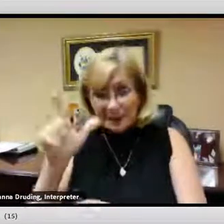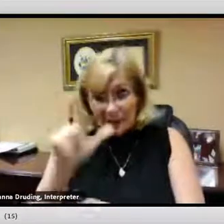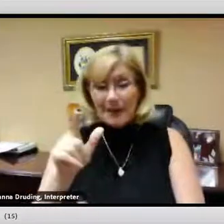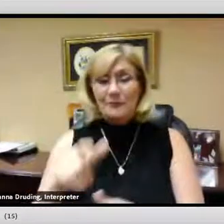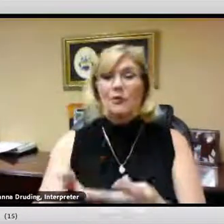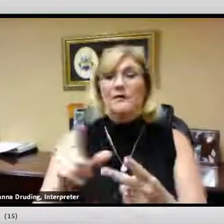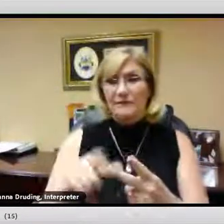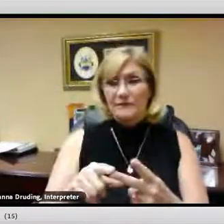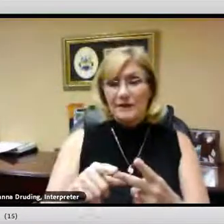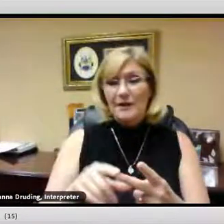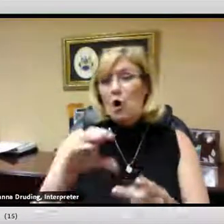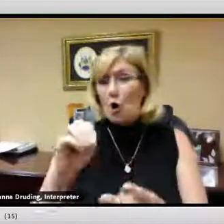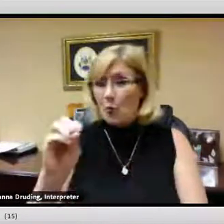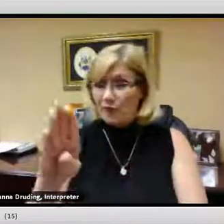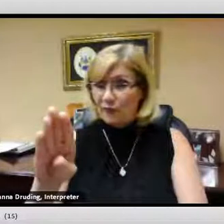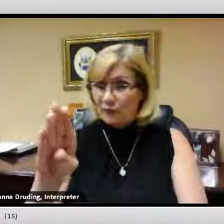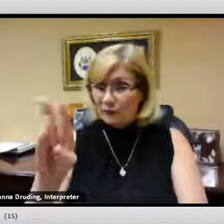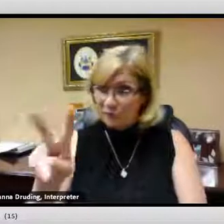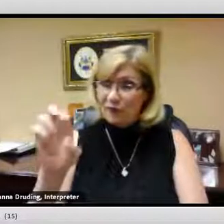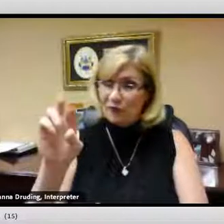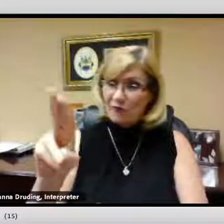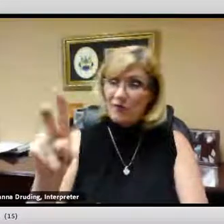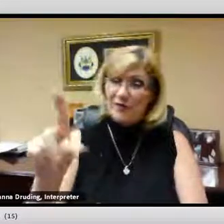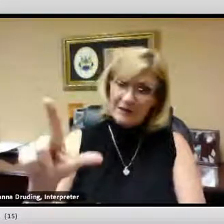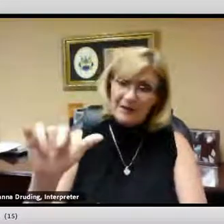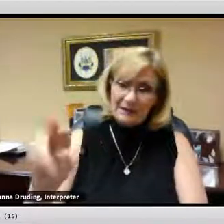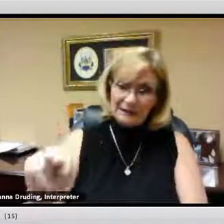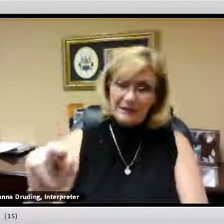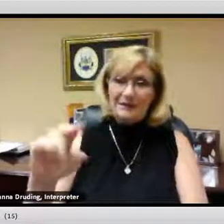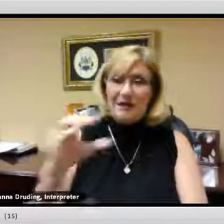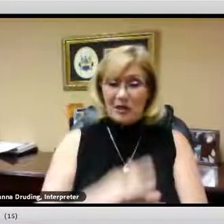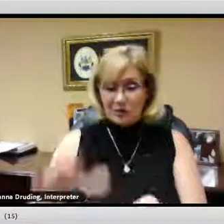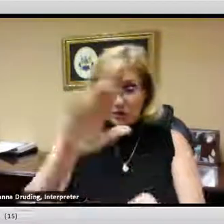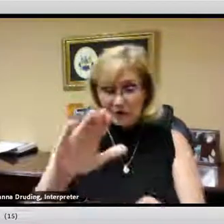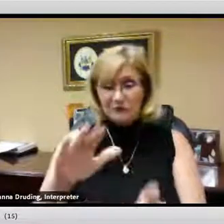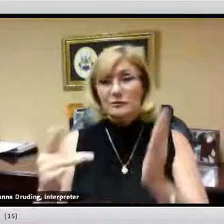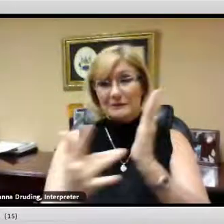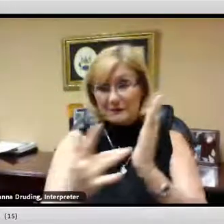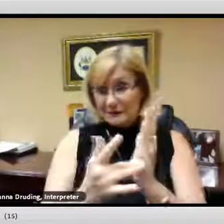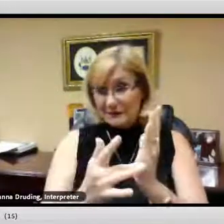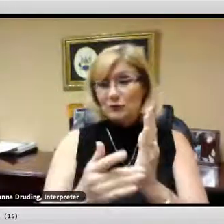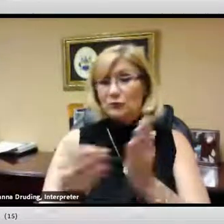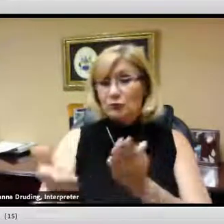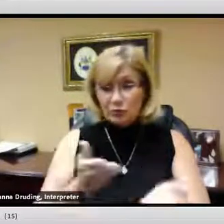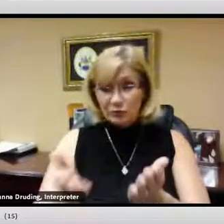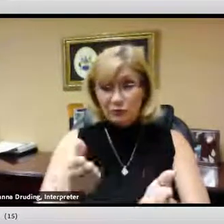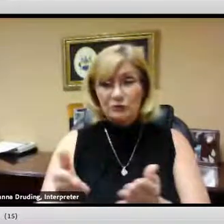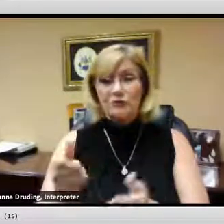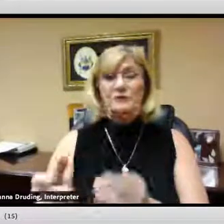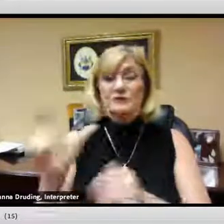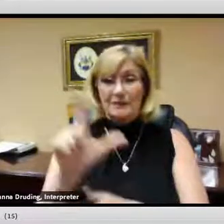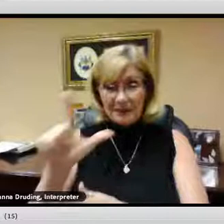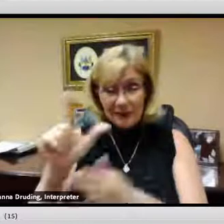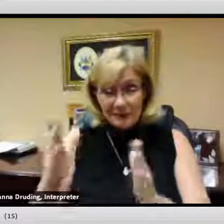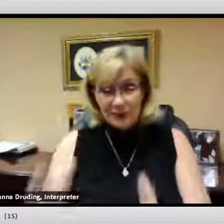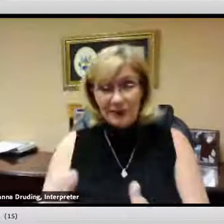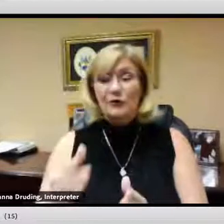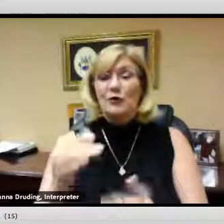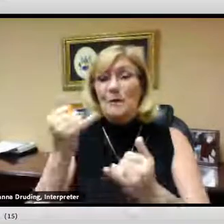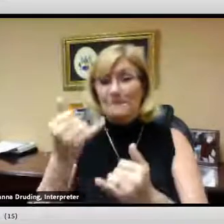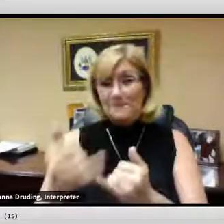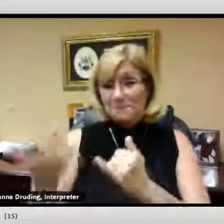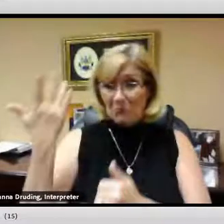at Oberlin College from 1995 to 2000 and has been a technical services librarian at Hillsdale College for the past 16